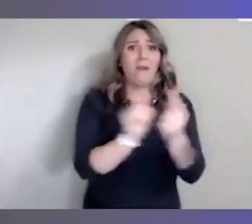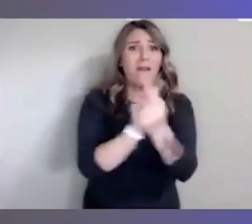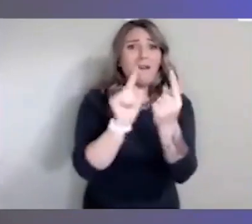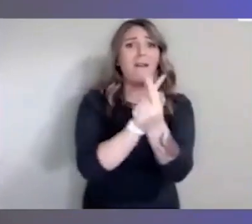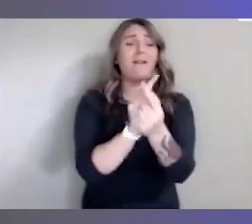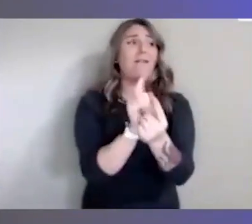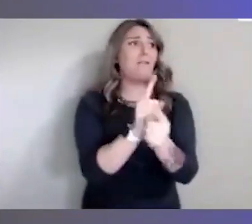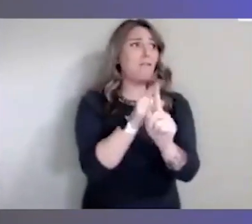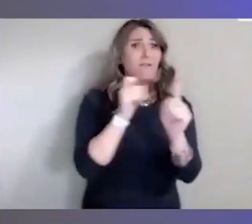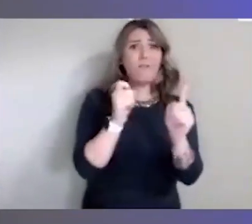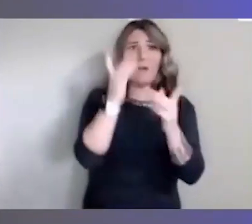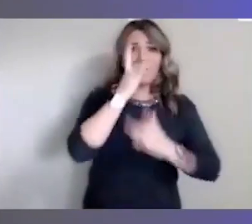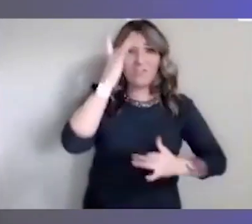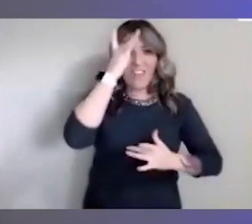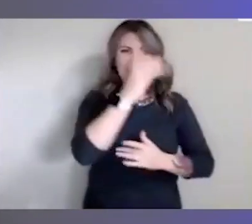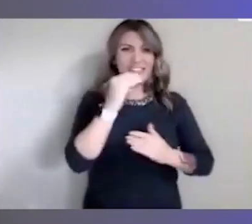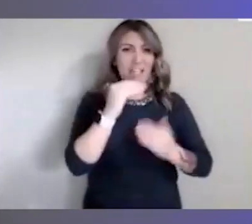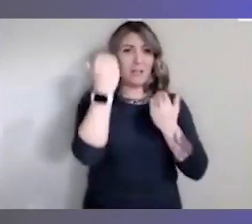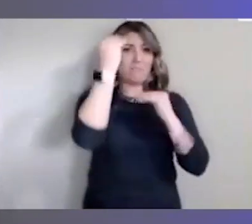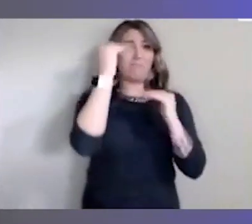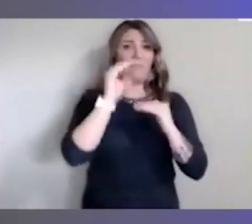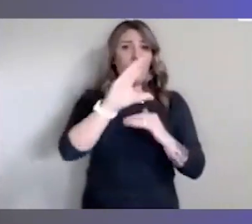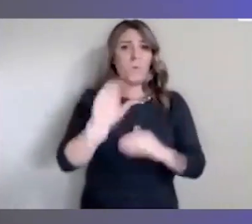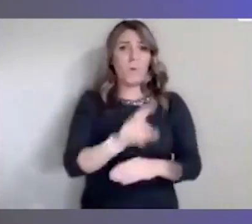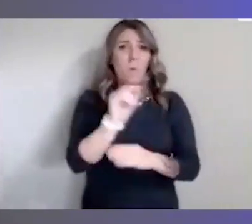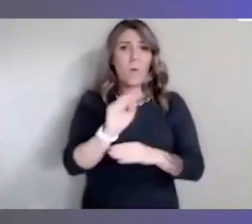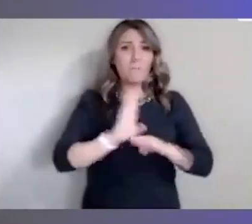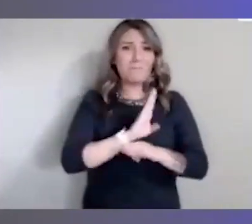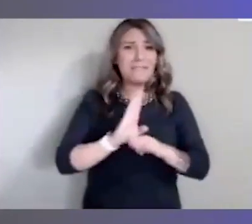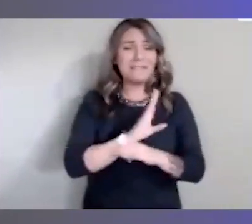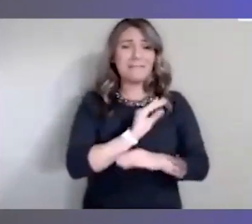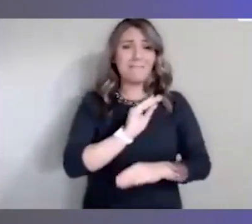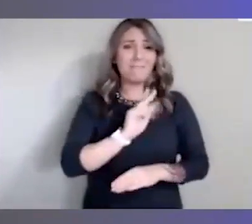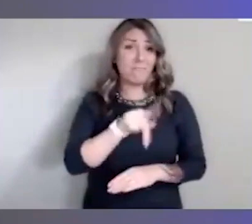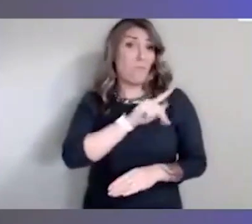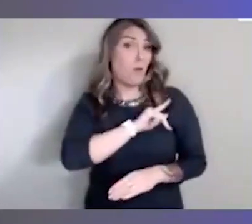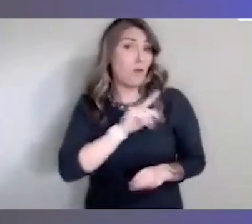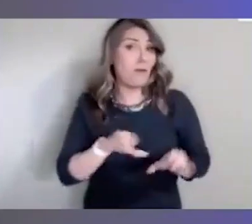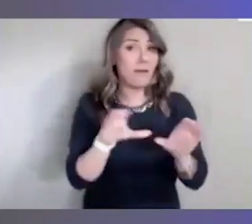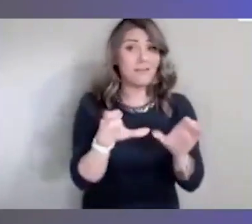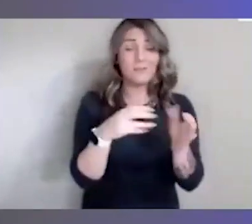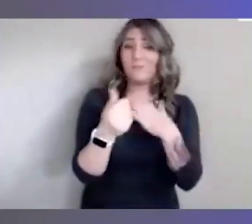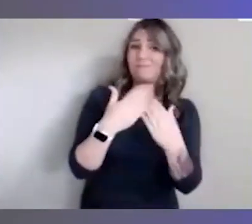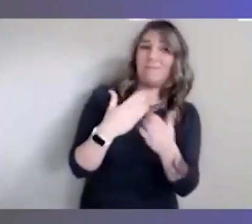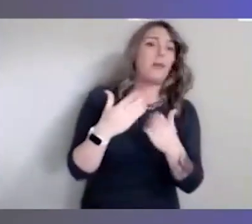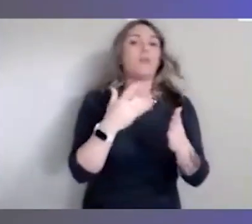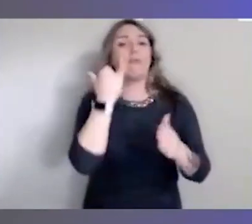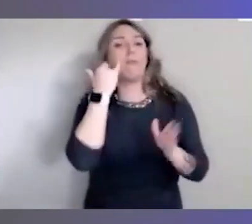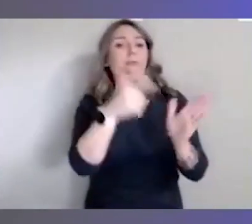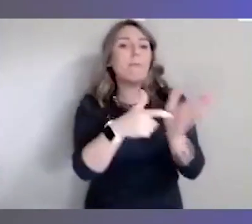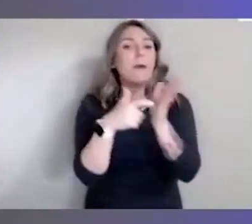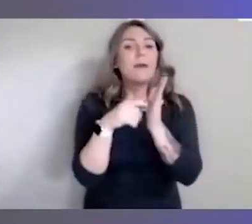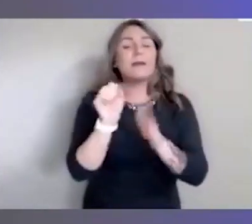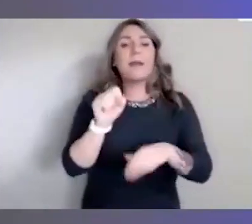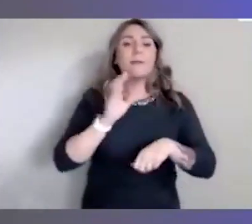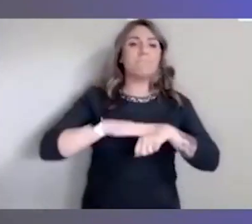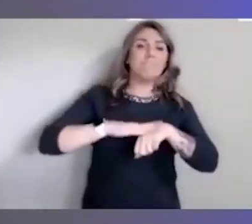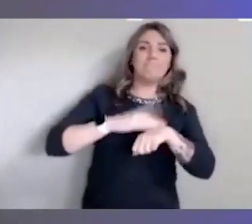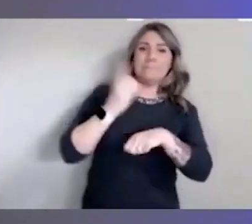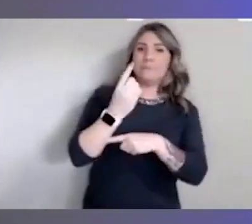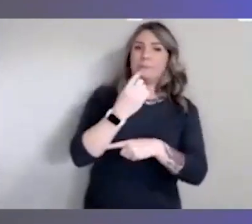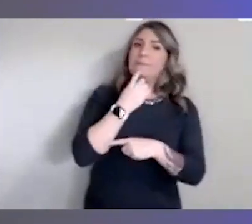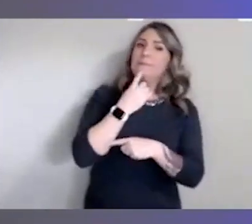they restricted their own business activity and personal activities. So whether the mandate, I mean, it does signal that there's something serious going